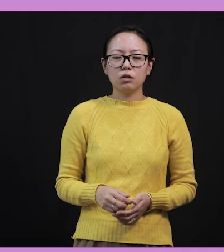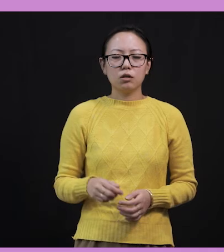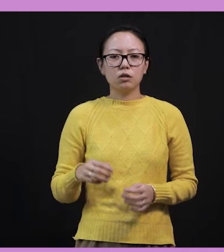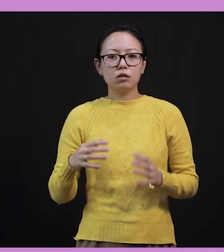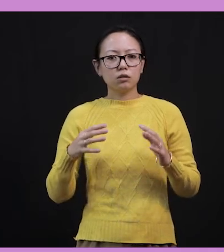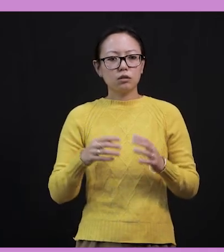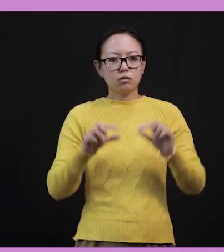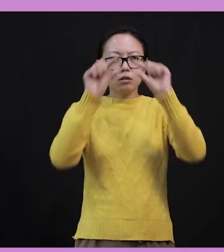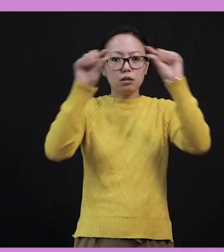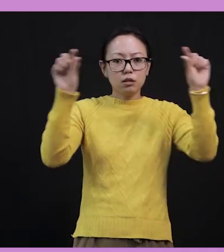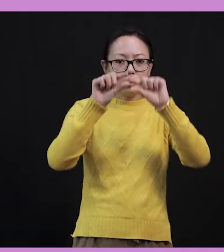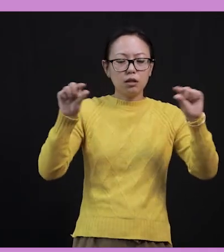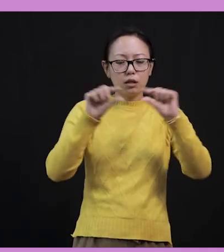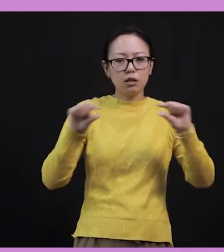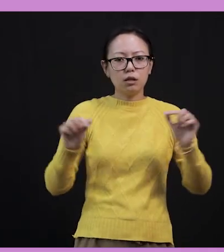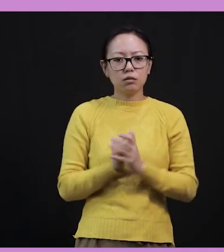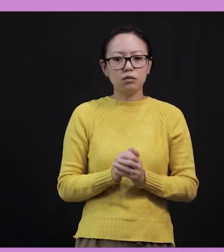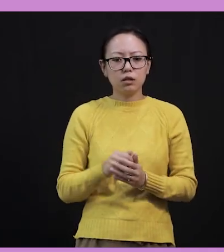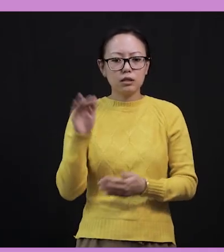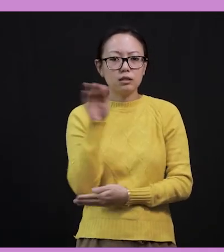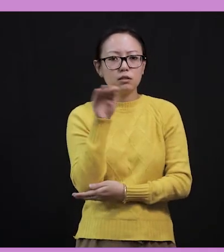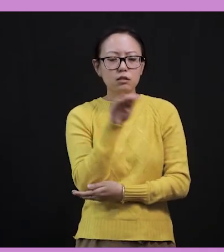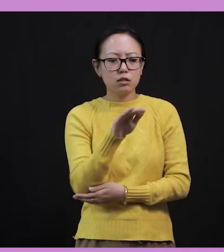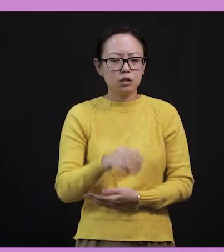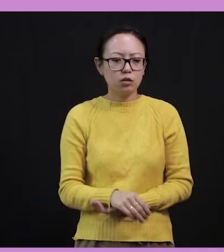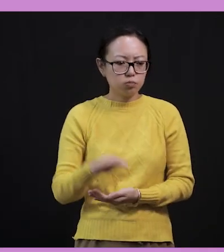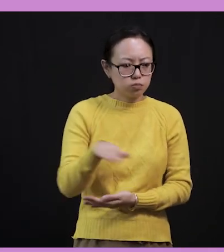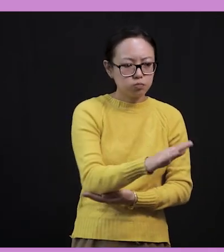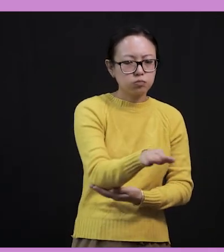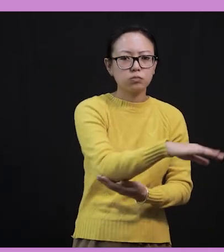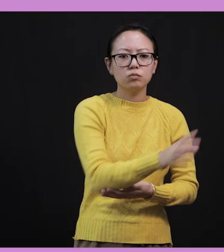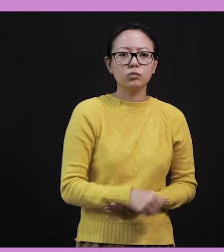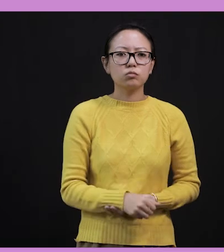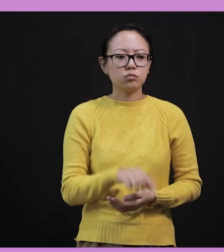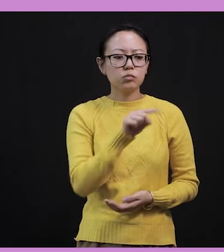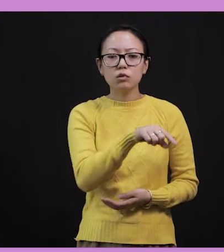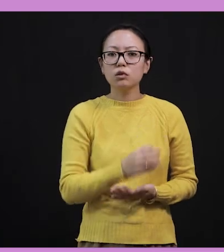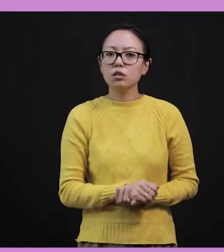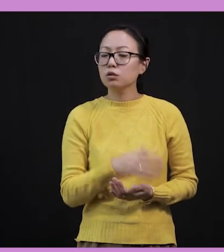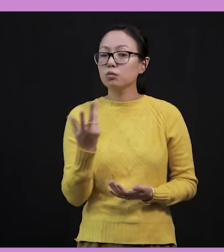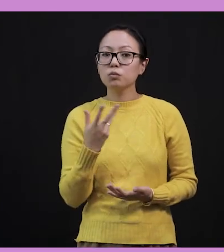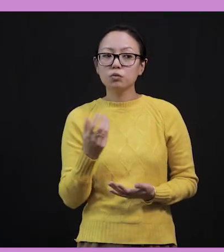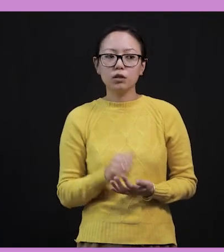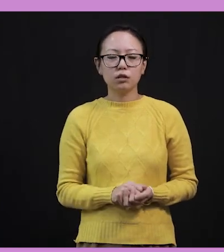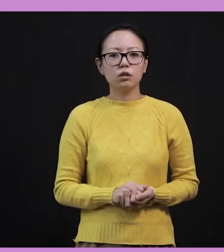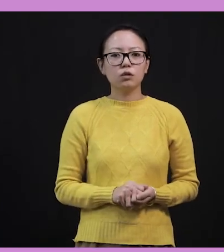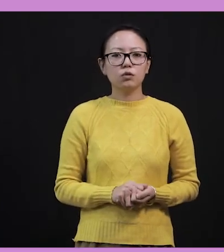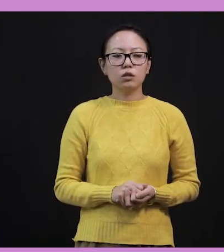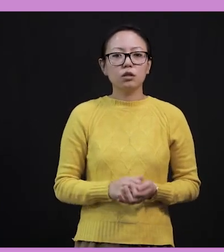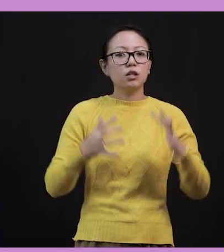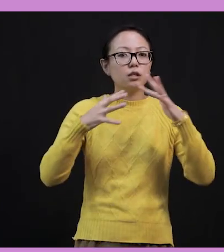told you the word wiggle. So this is how a snake will move. And when anybody is moving like this, you